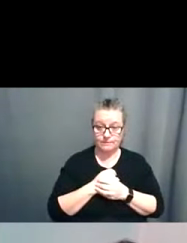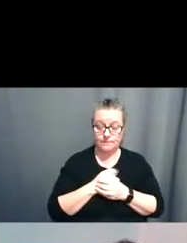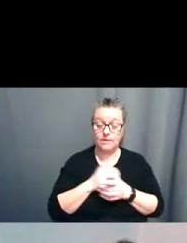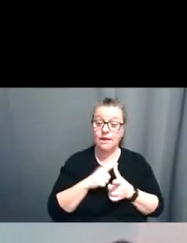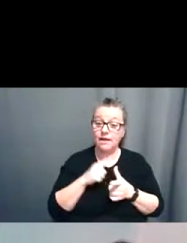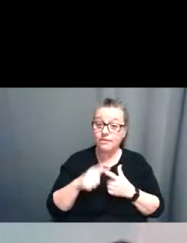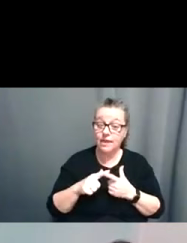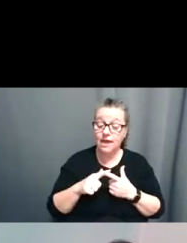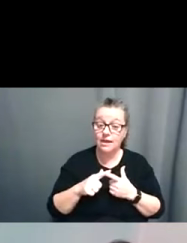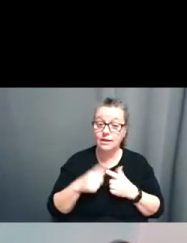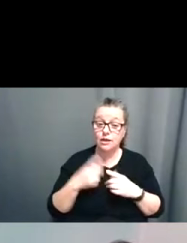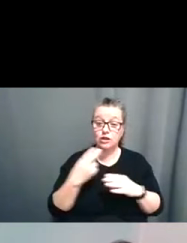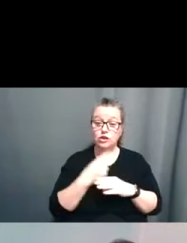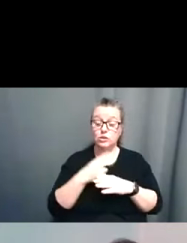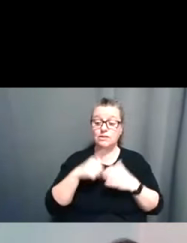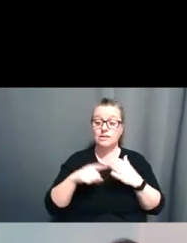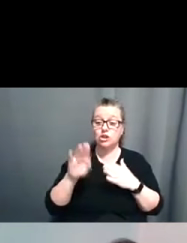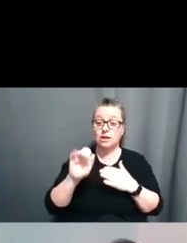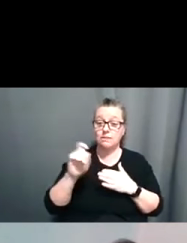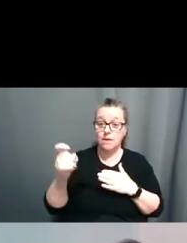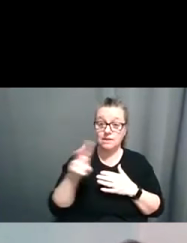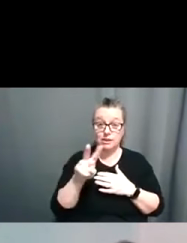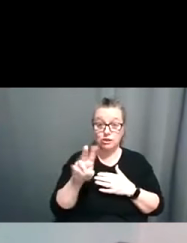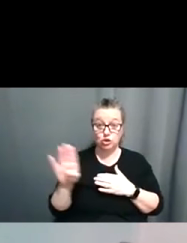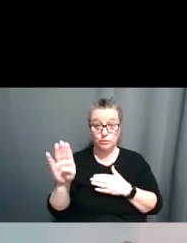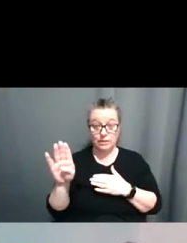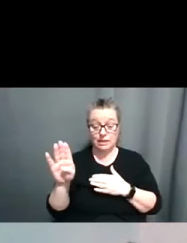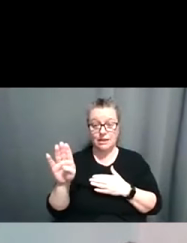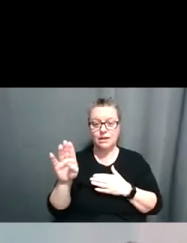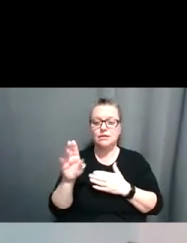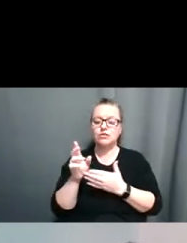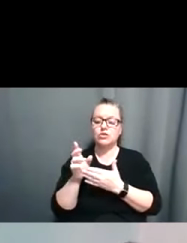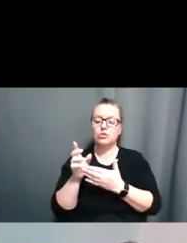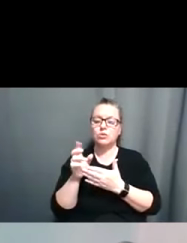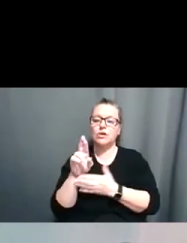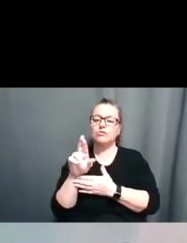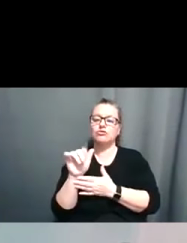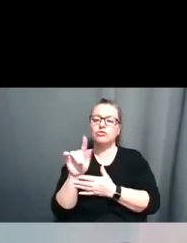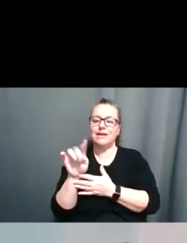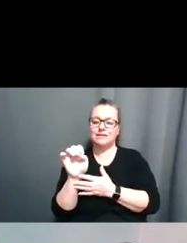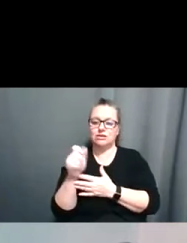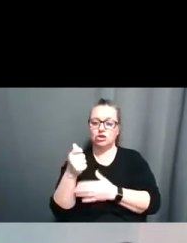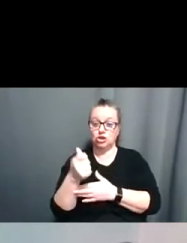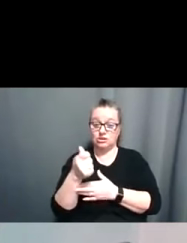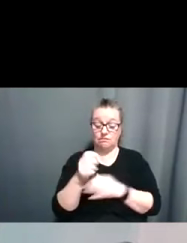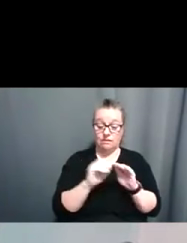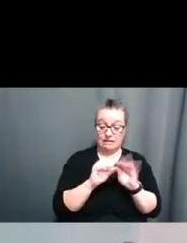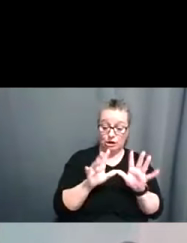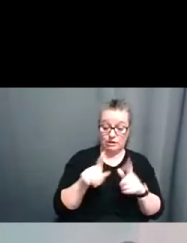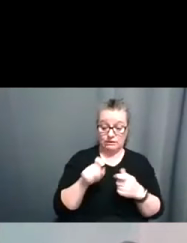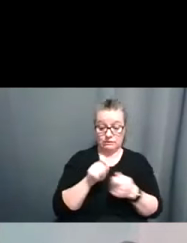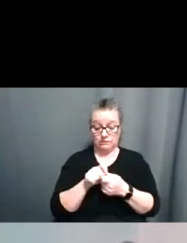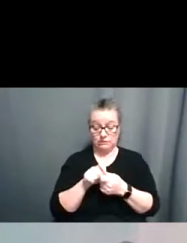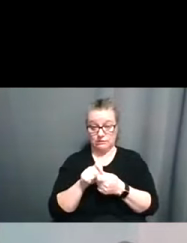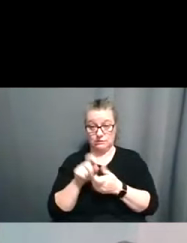Then use the checkboxes in 2B to rate yourself on that. Were clarity, specificity, and priority